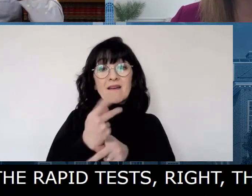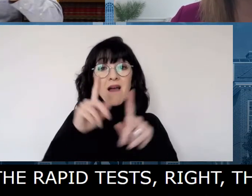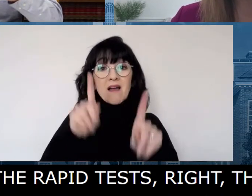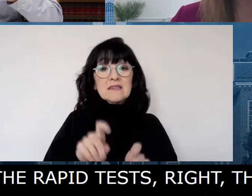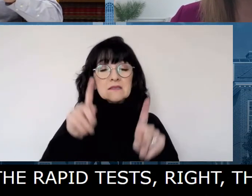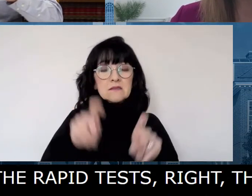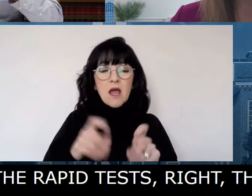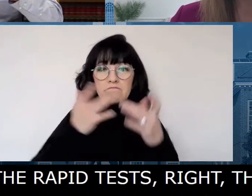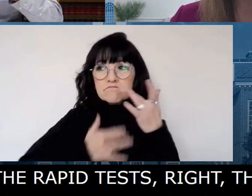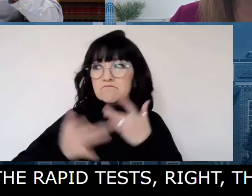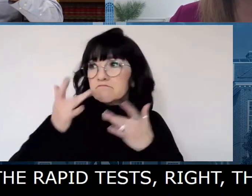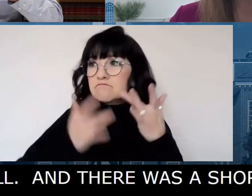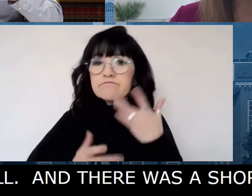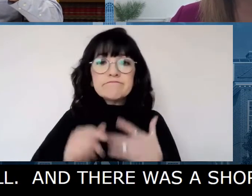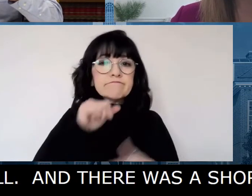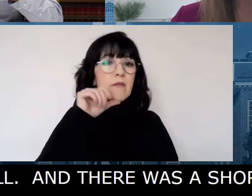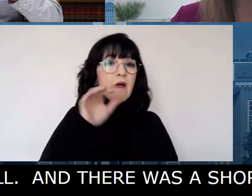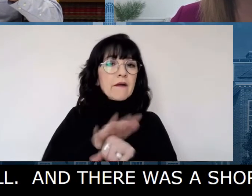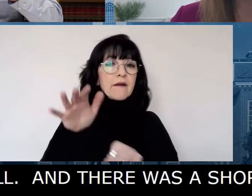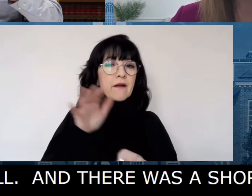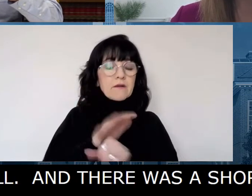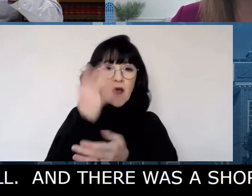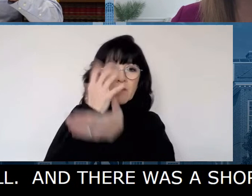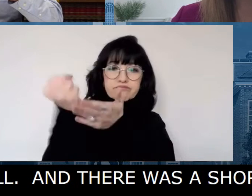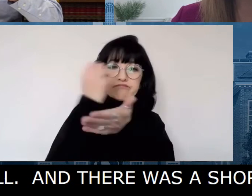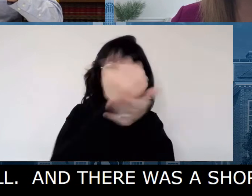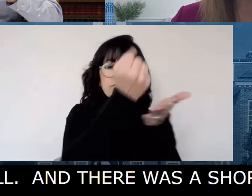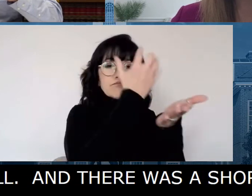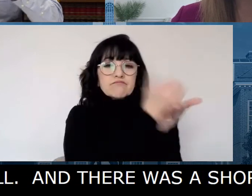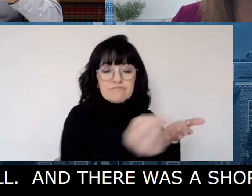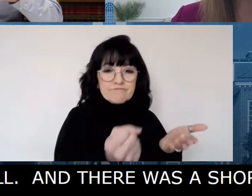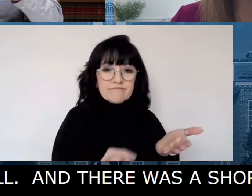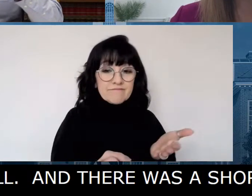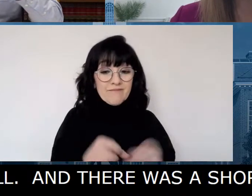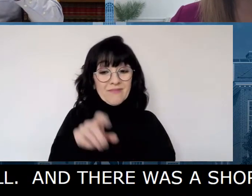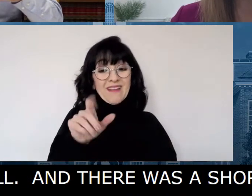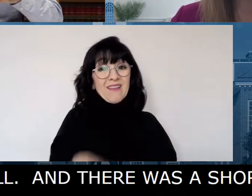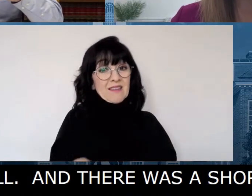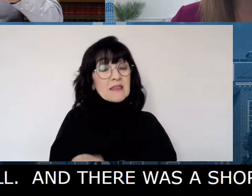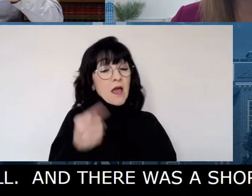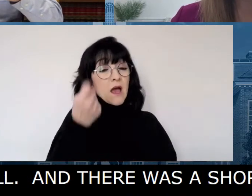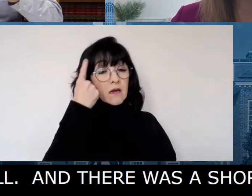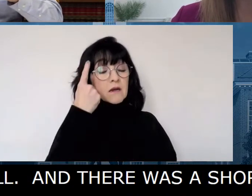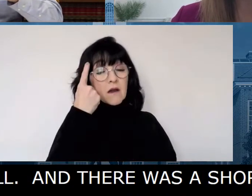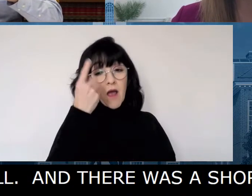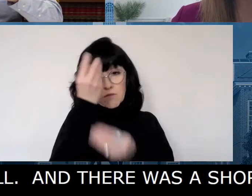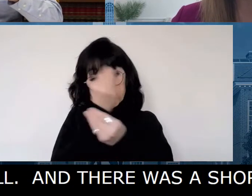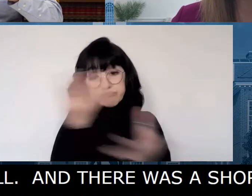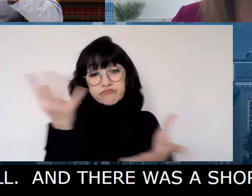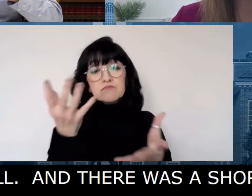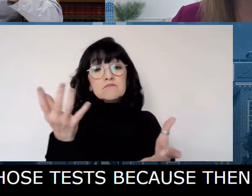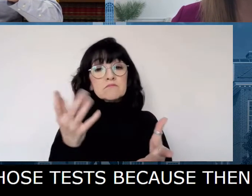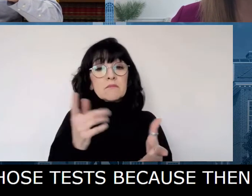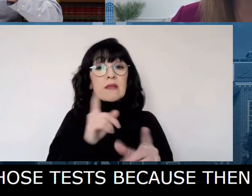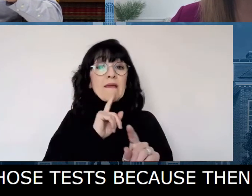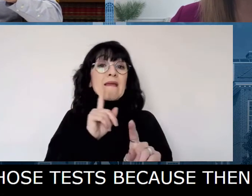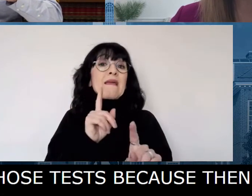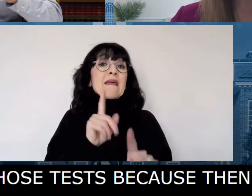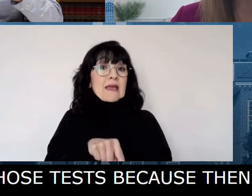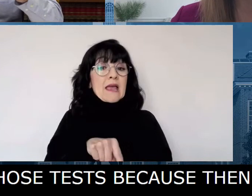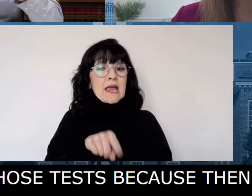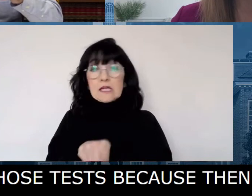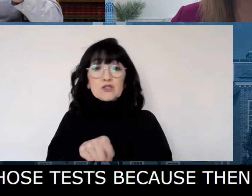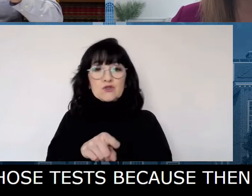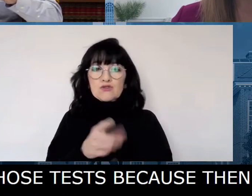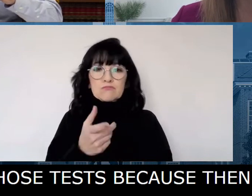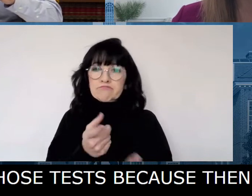your answer back in a matter of minutes. It's not as accurate, and sometimes you have to retest with PCR, but you can get a